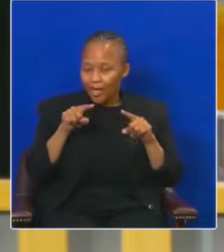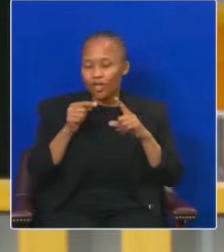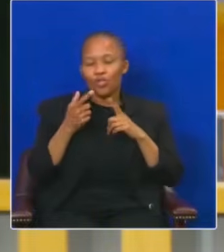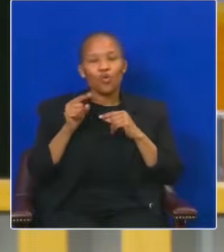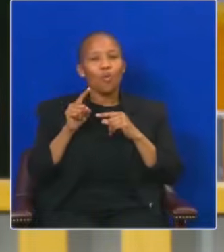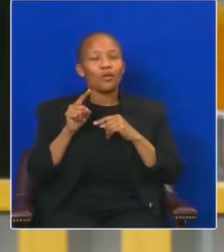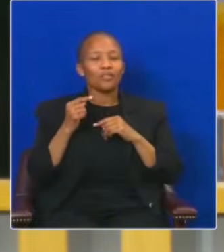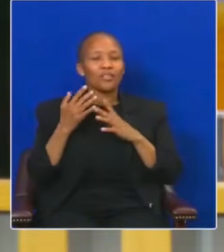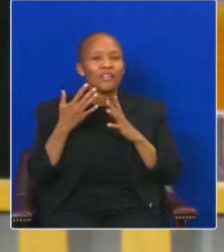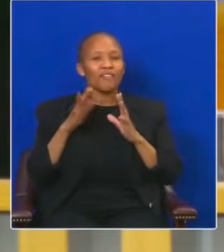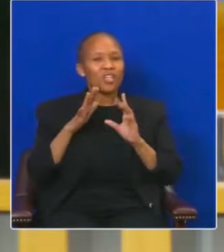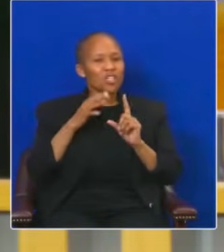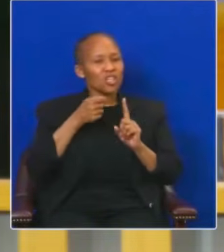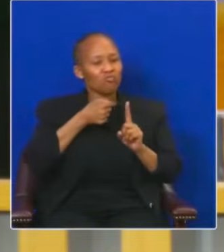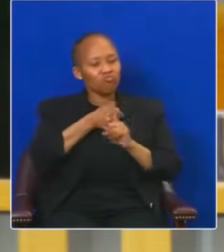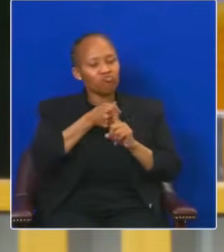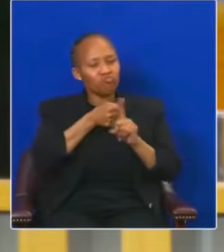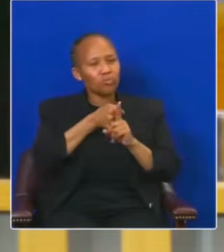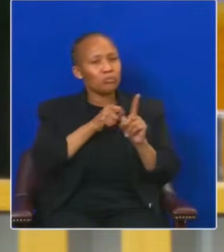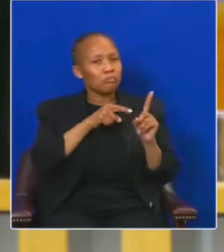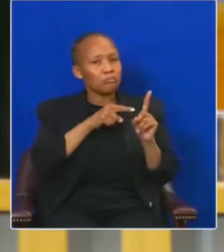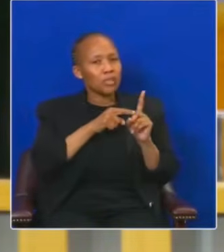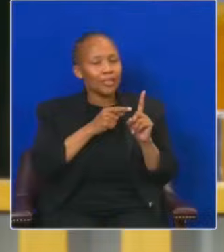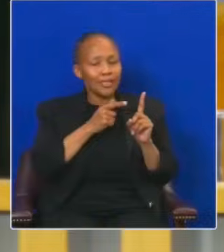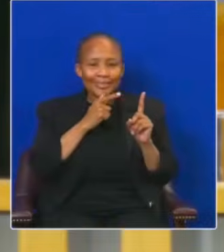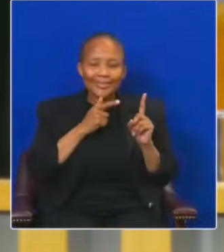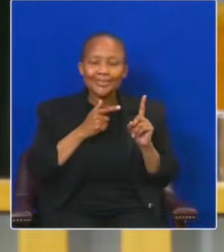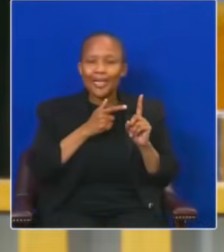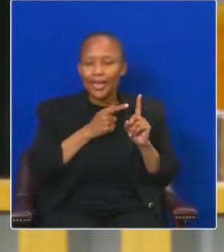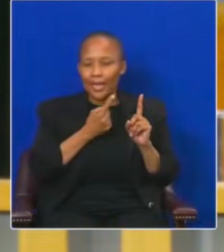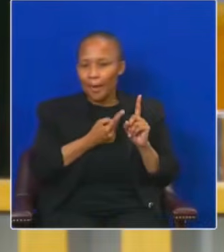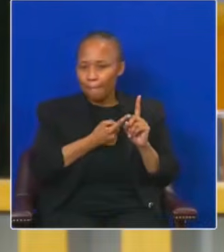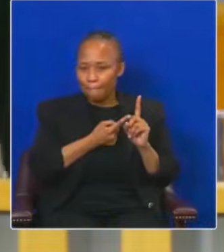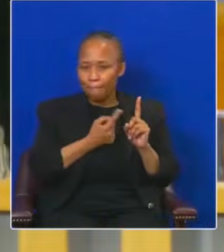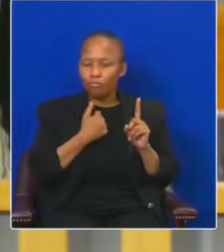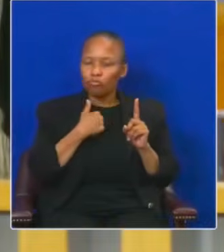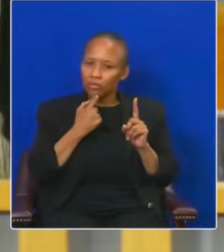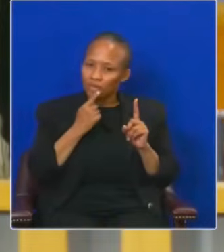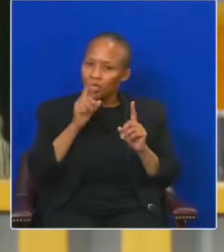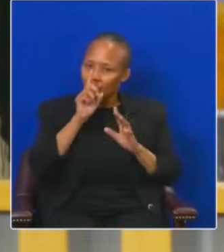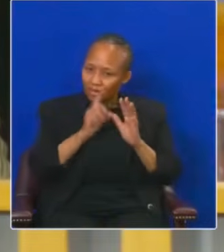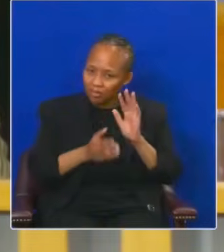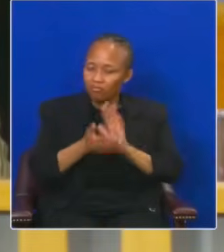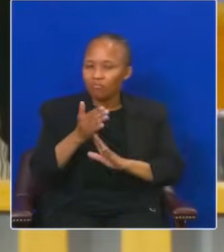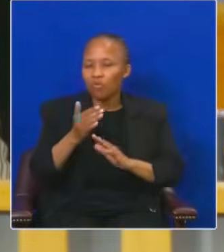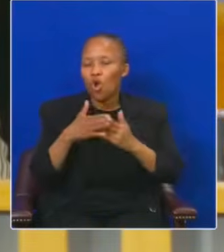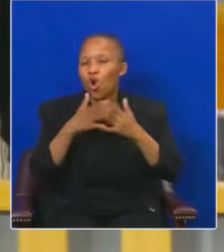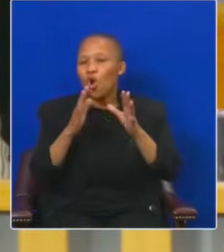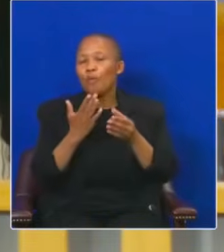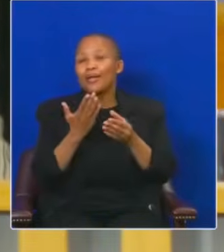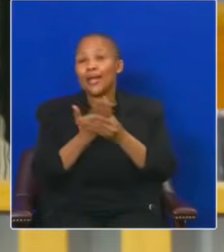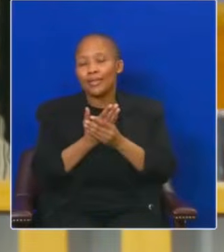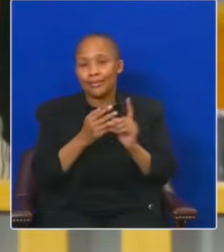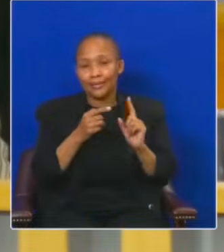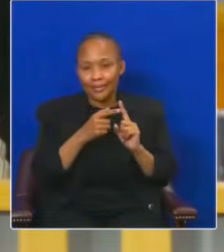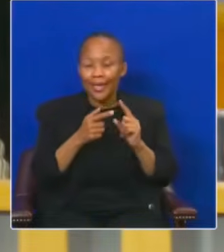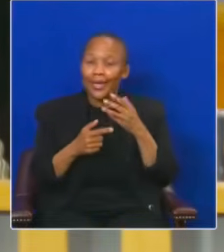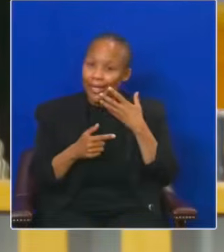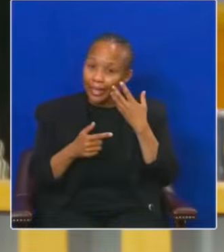him to open the case. He even go as far as indicating